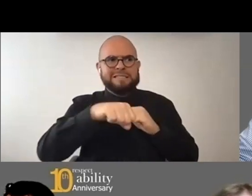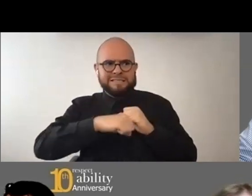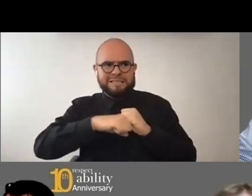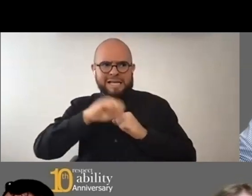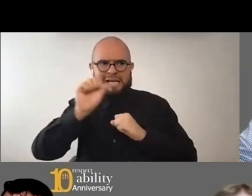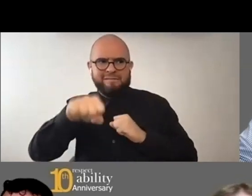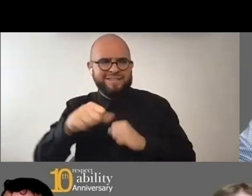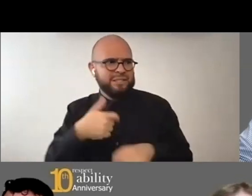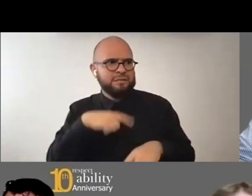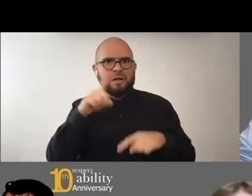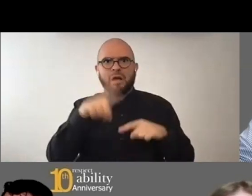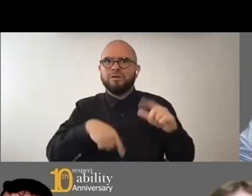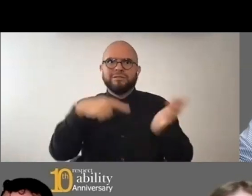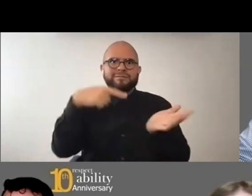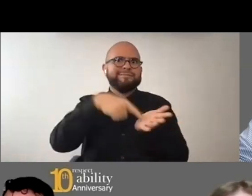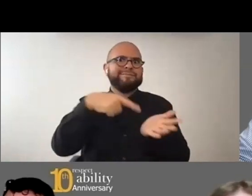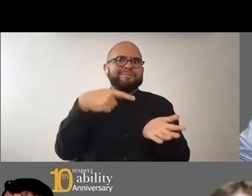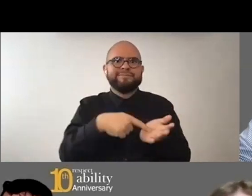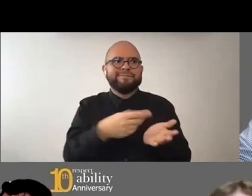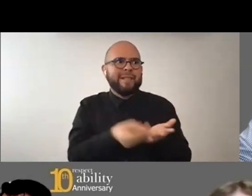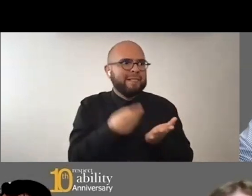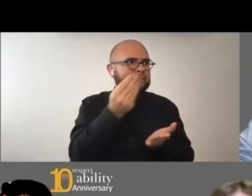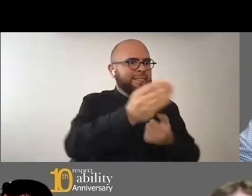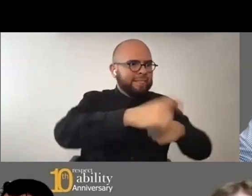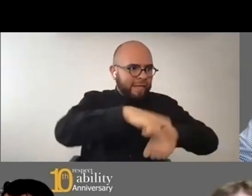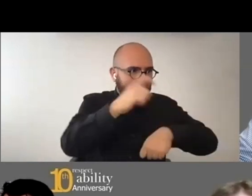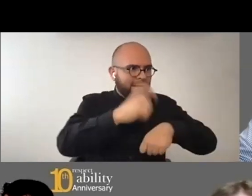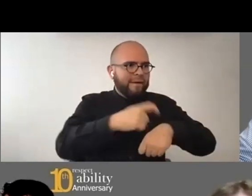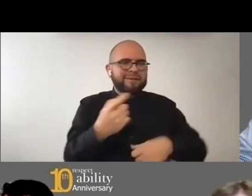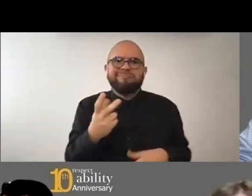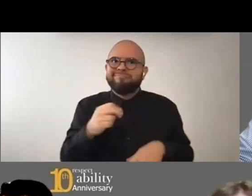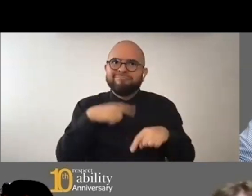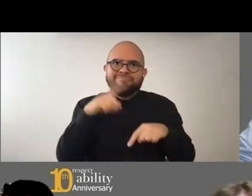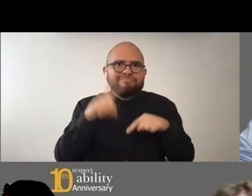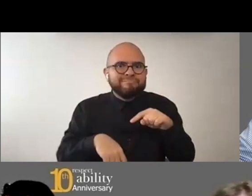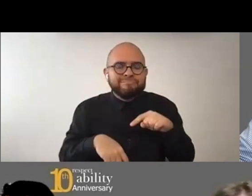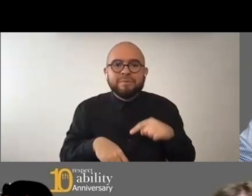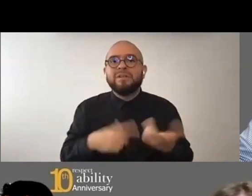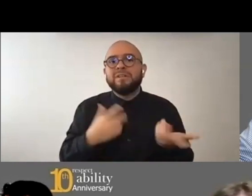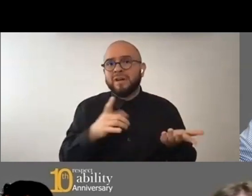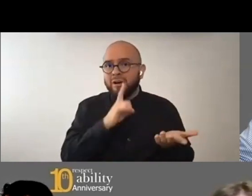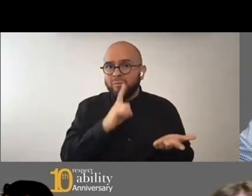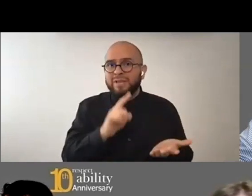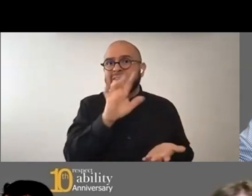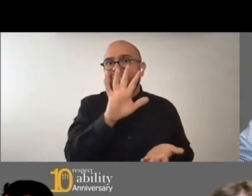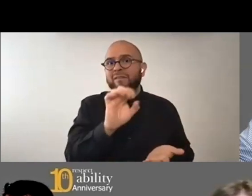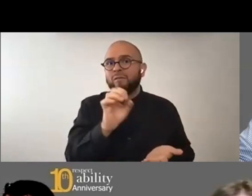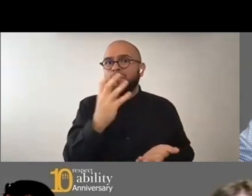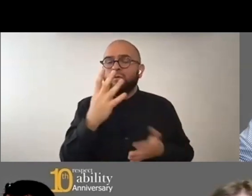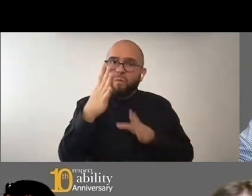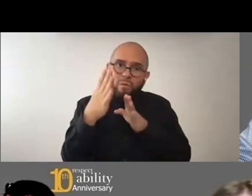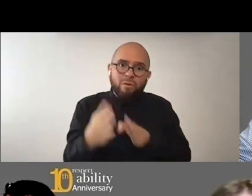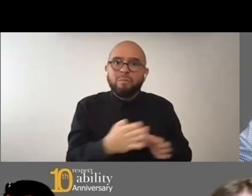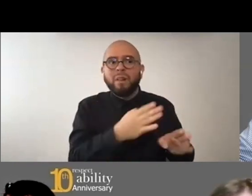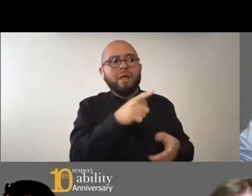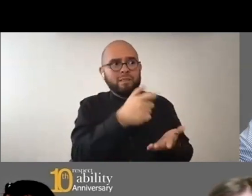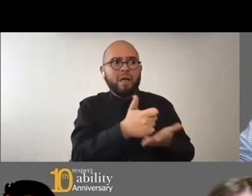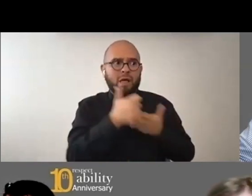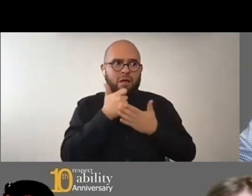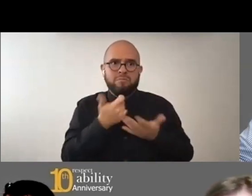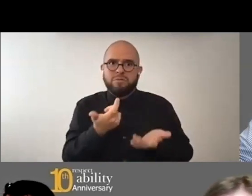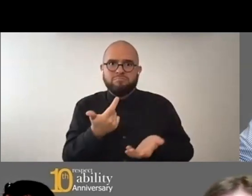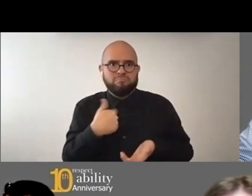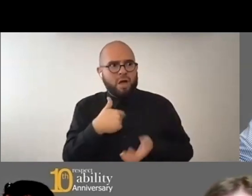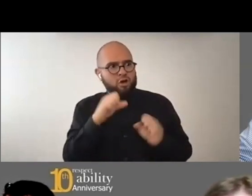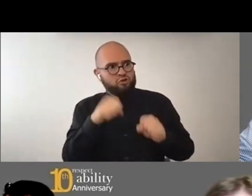under 504, I was arguably entitled to such. However, I knew even at the